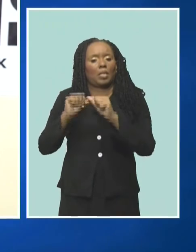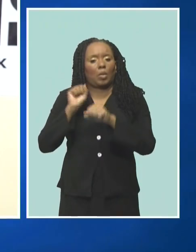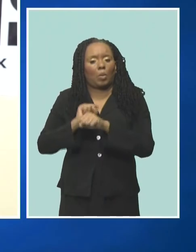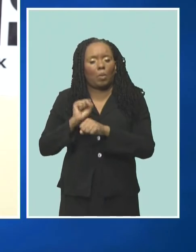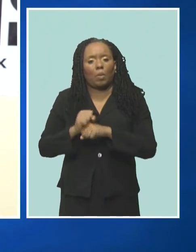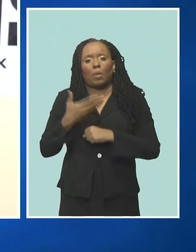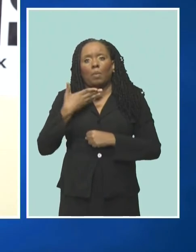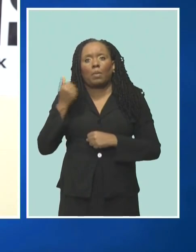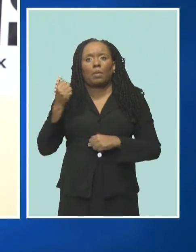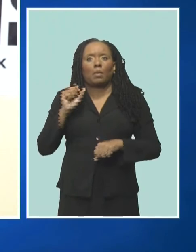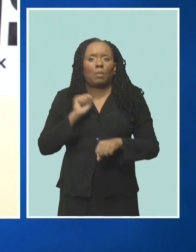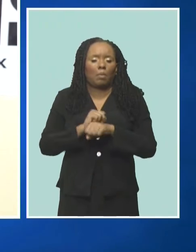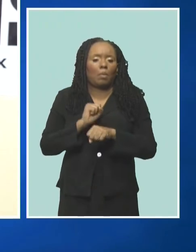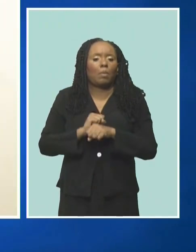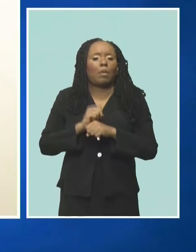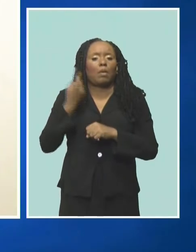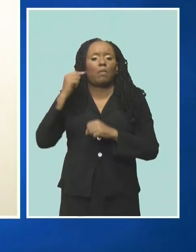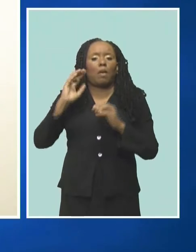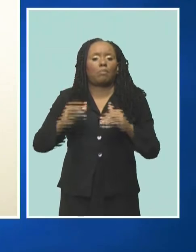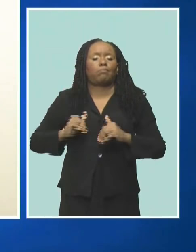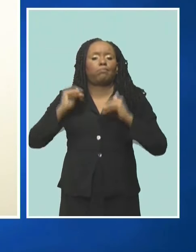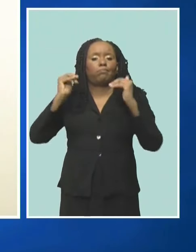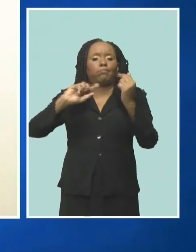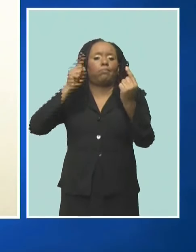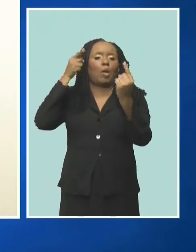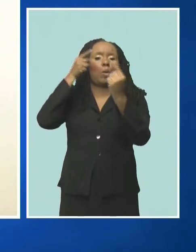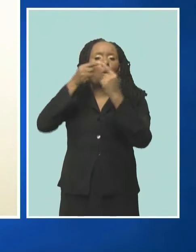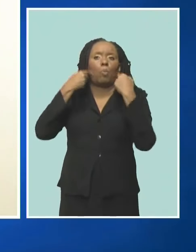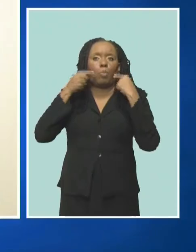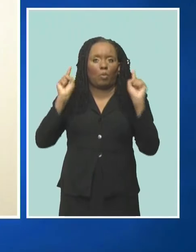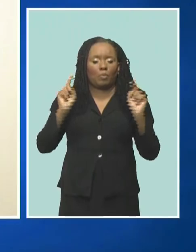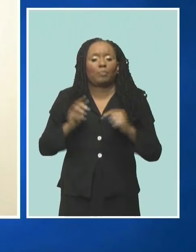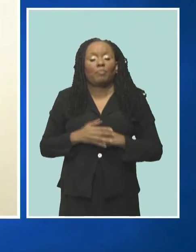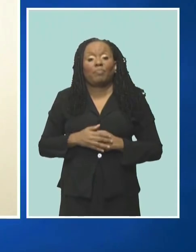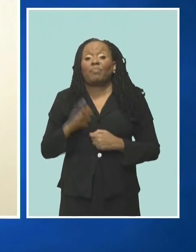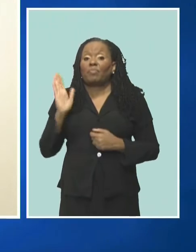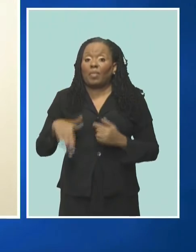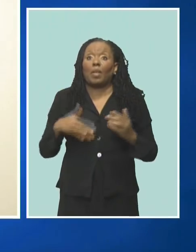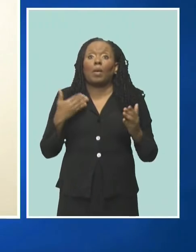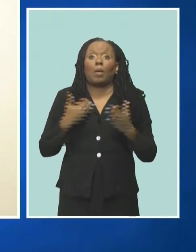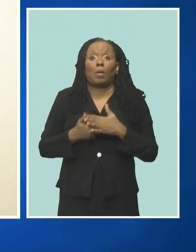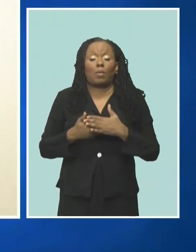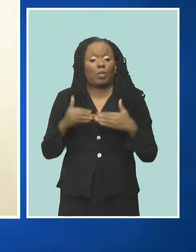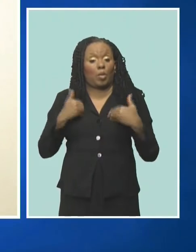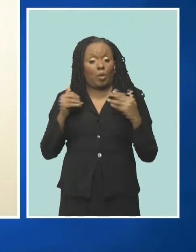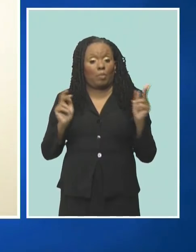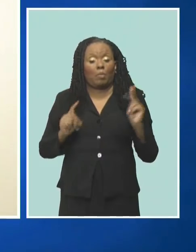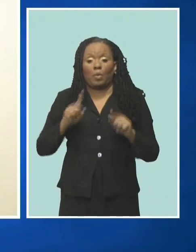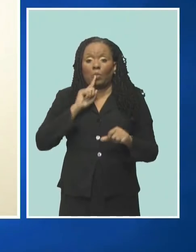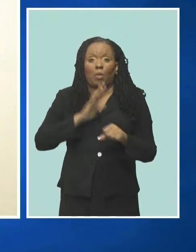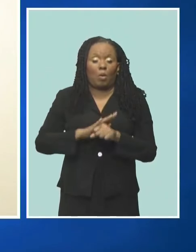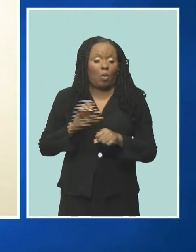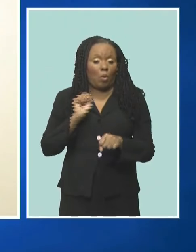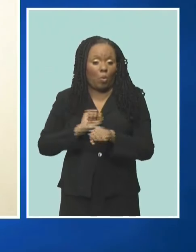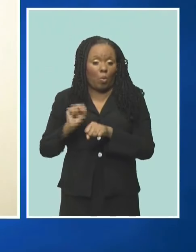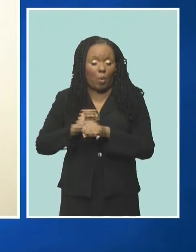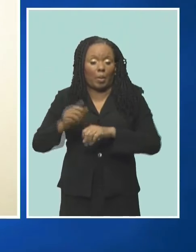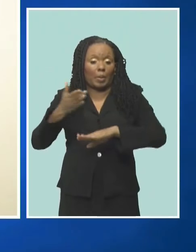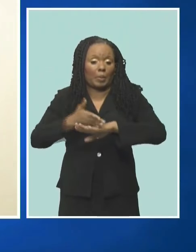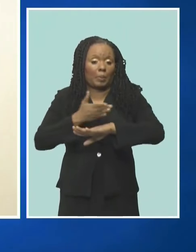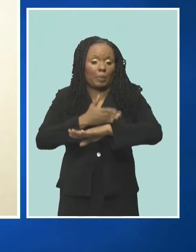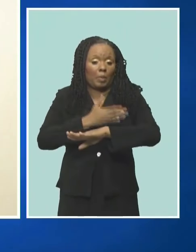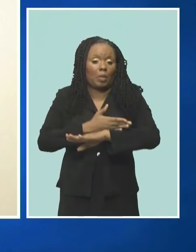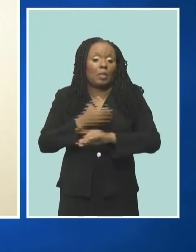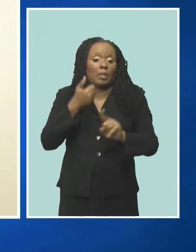in my work so I can reach that goal. And the youth have all given promises to continue working on improving